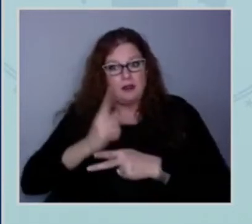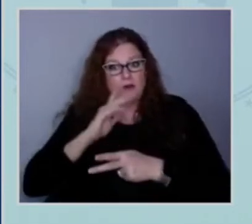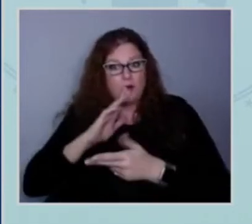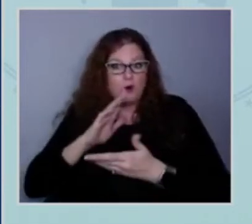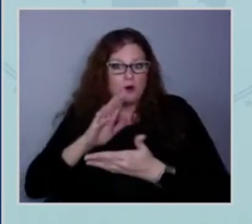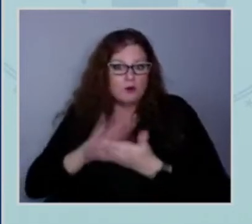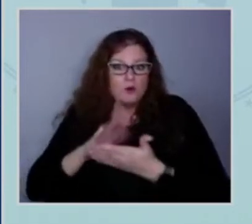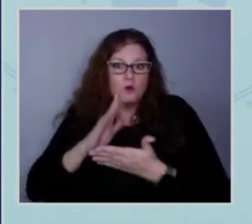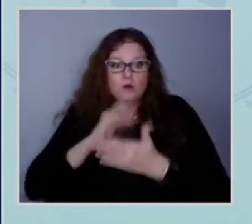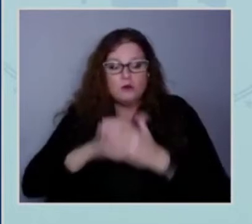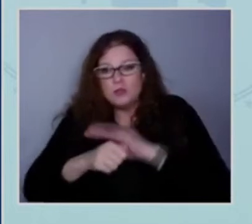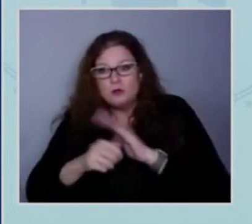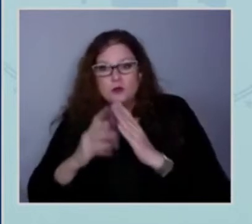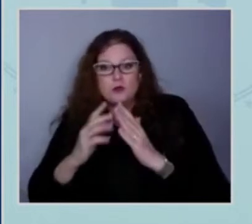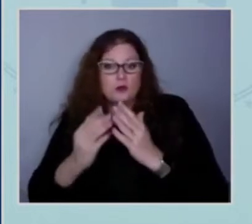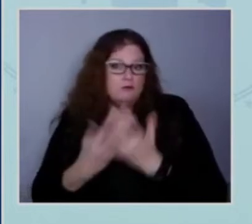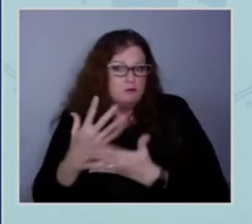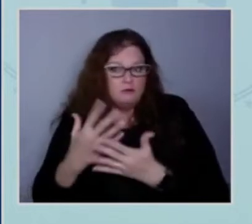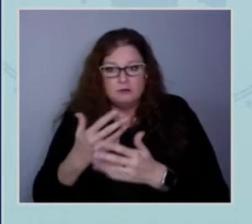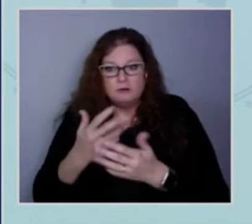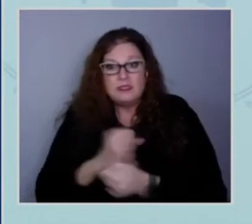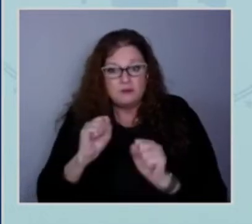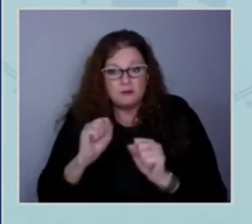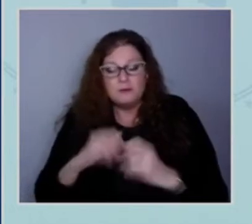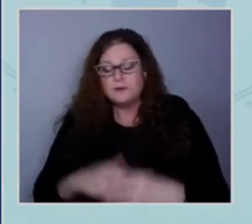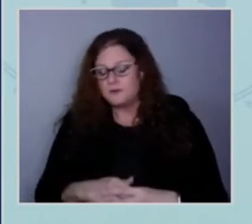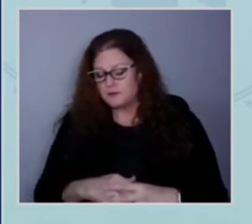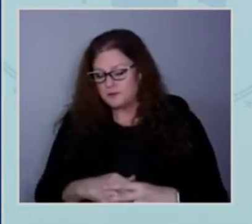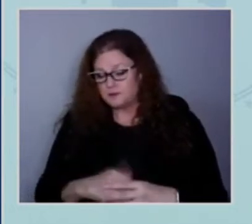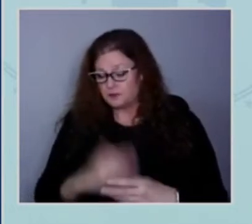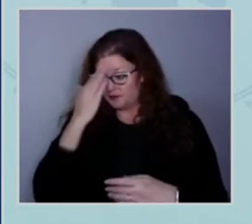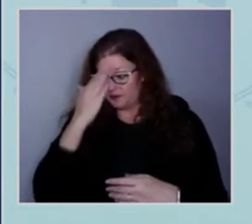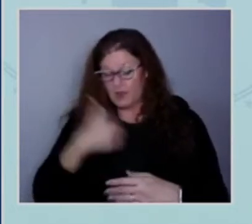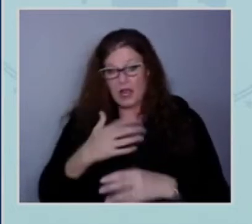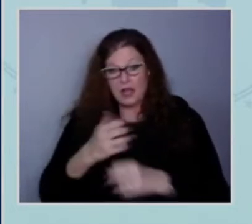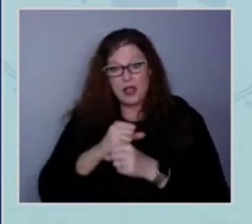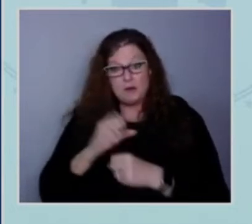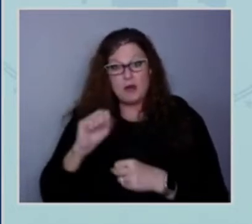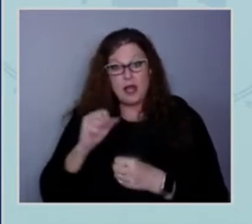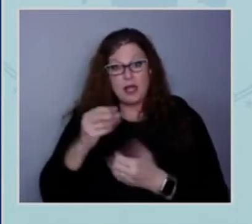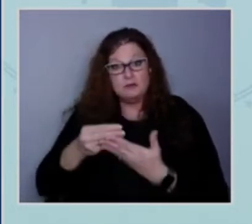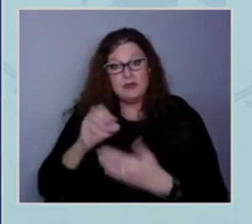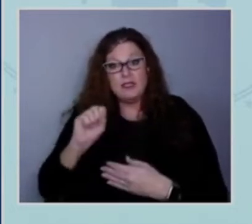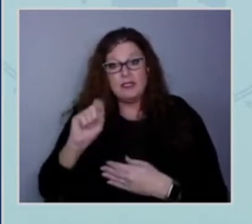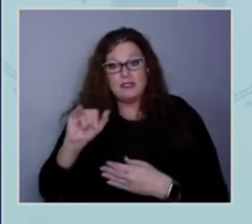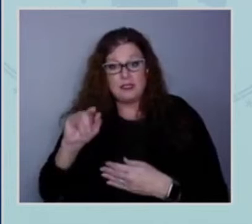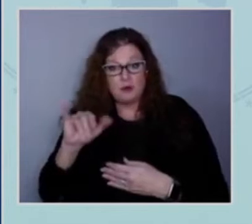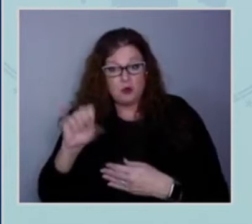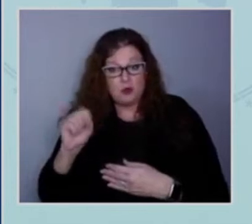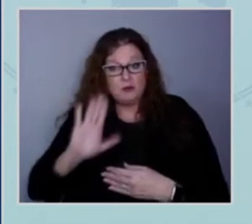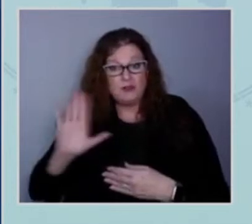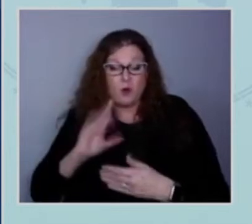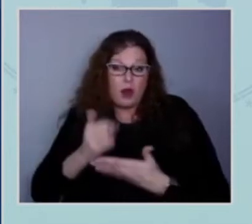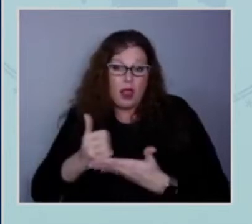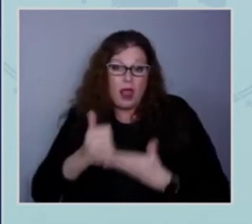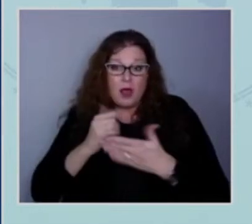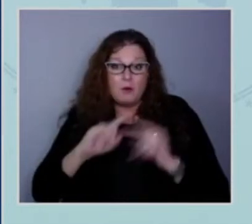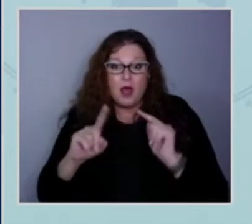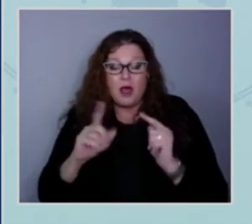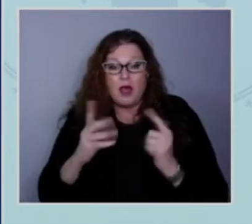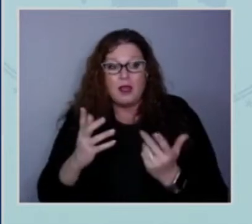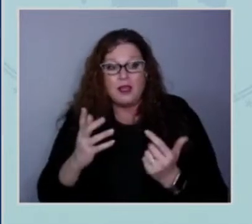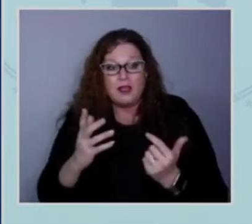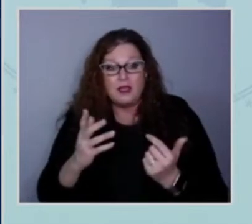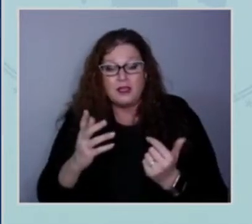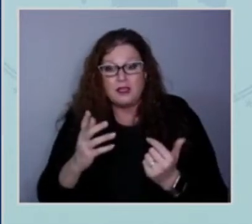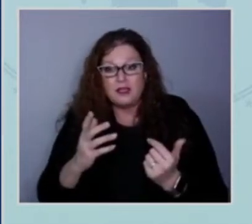can meet some criteria, things that we can take care of for food and shelter and clothes. I know when I got my stimulus